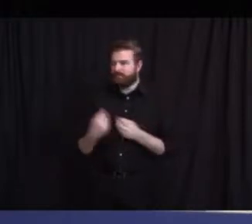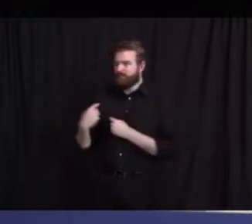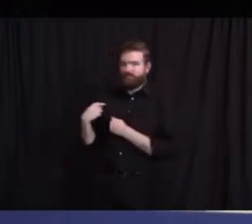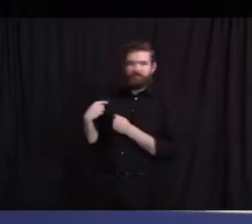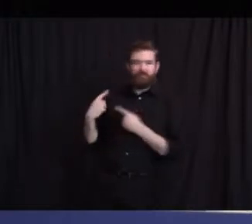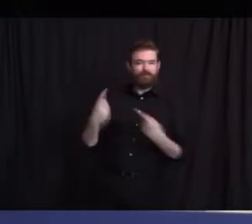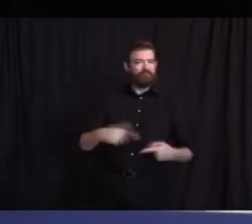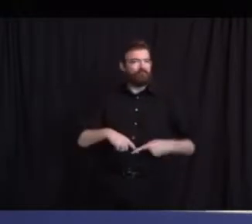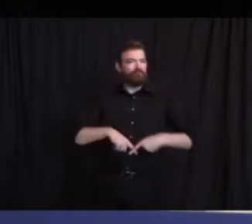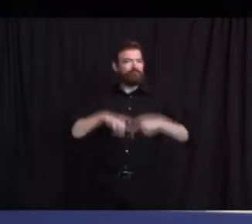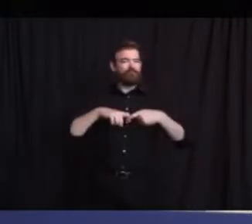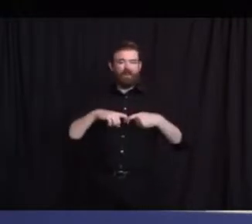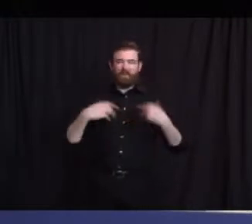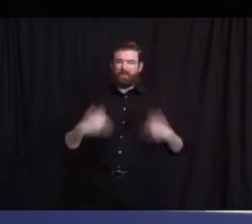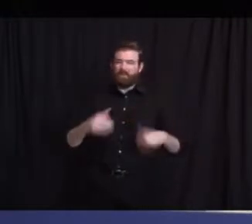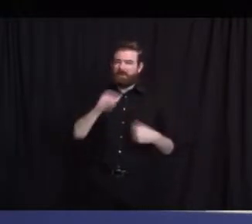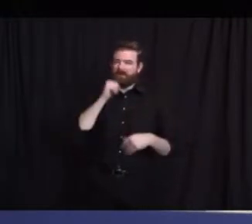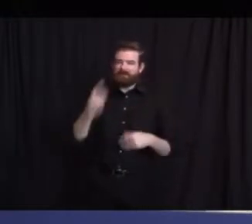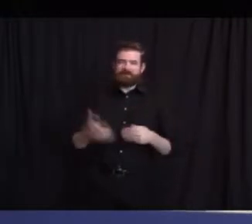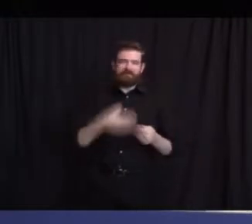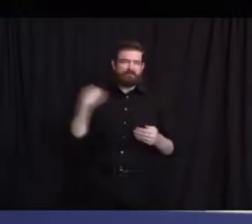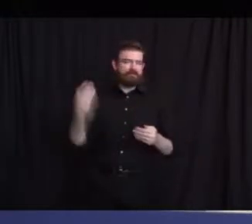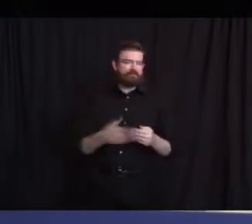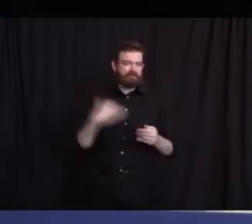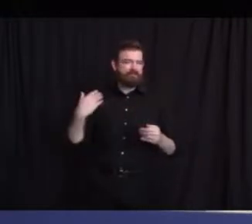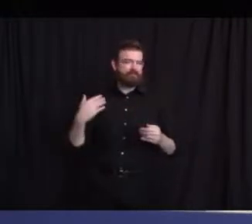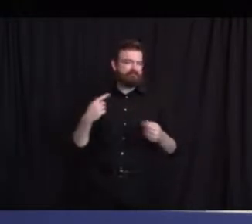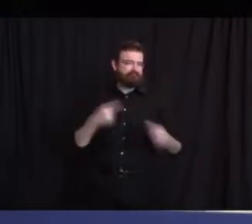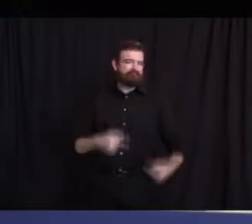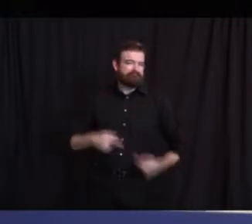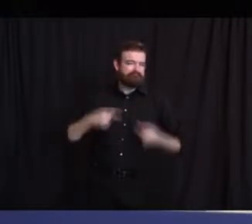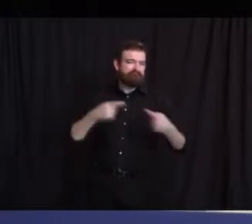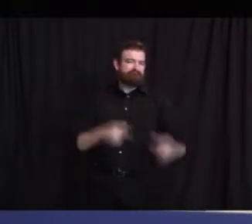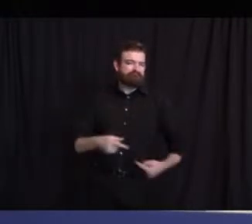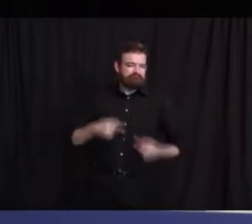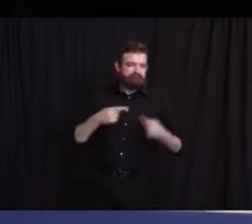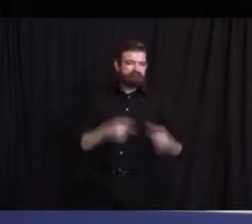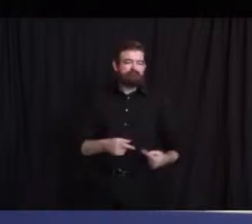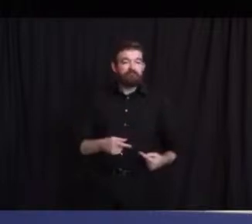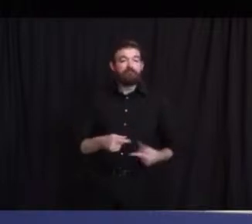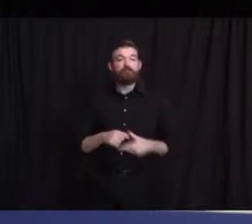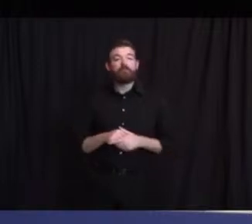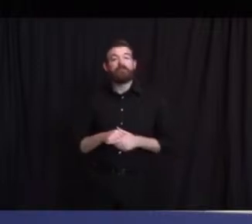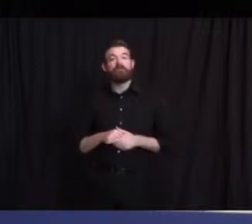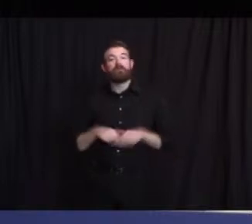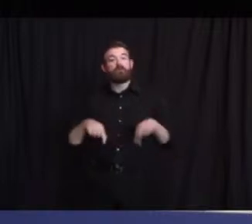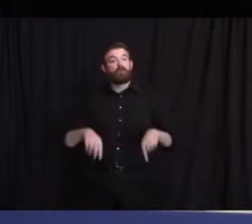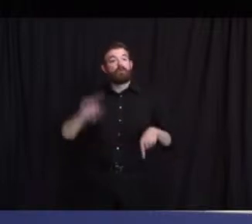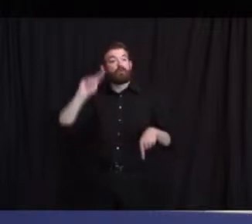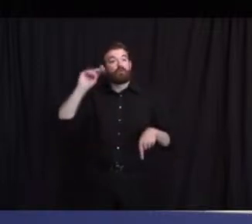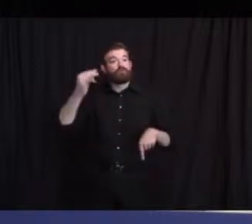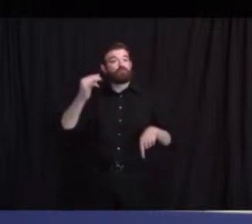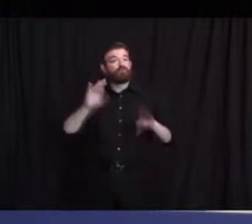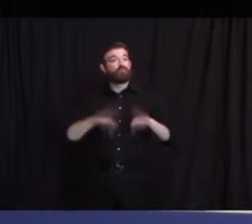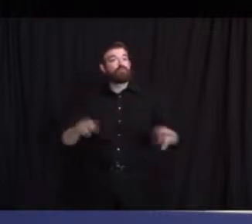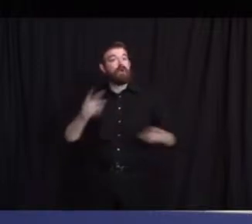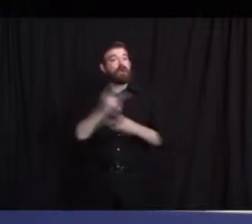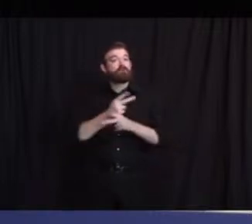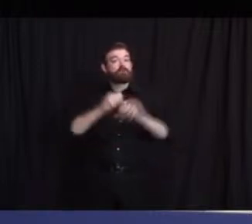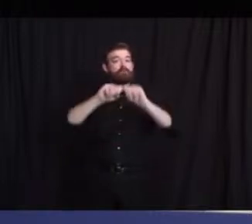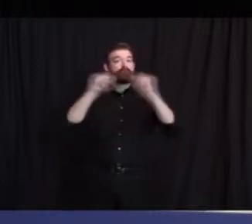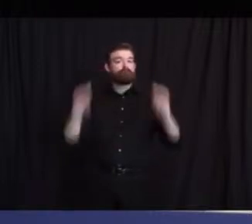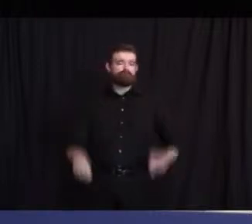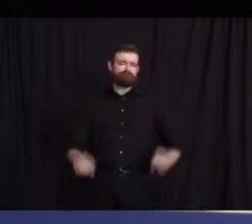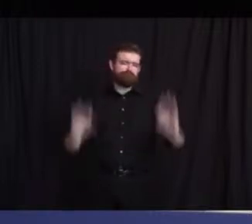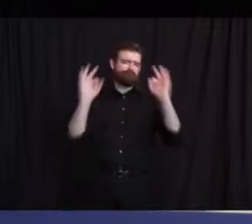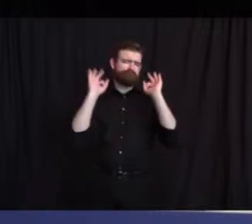among the best in the nation, held to some of the most stringent standards of care. A lot is being asked of them right now, but we really